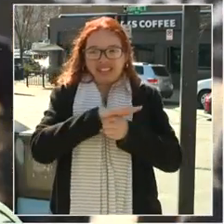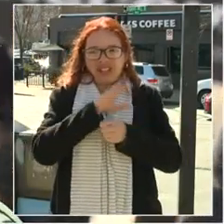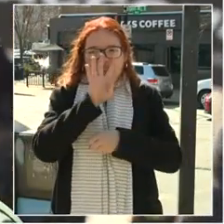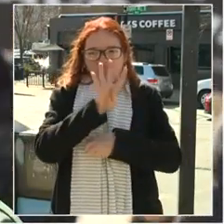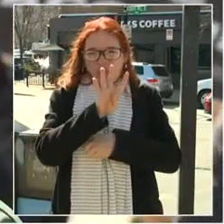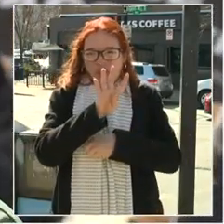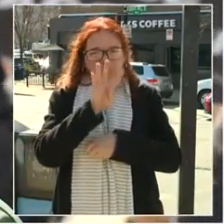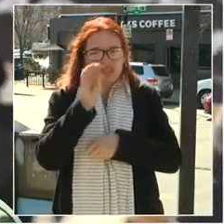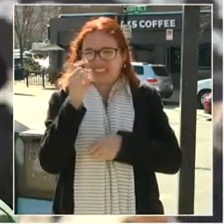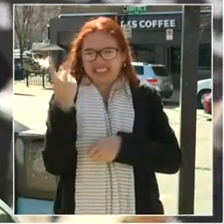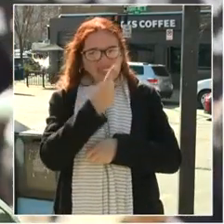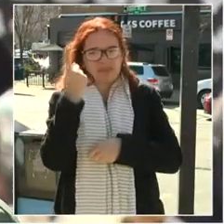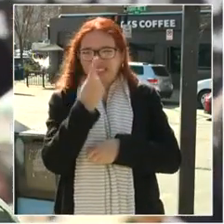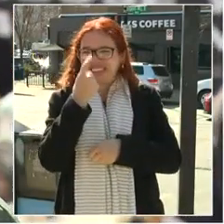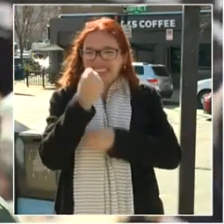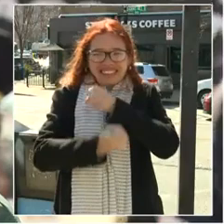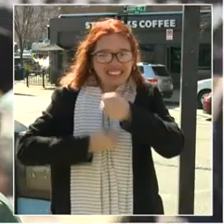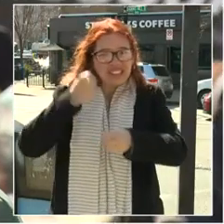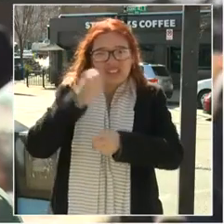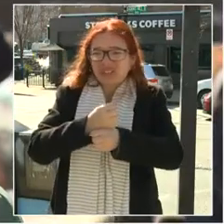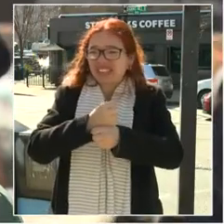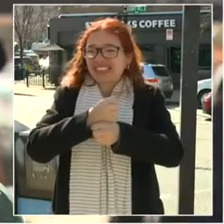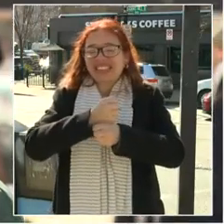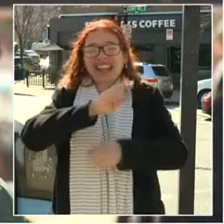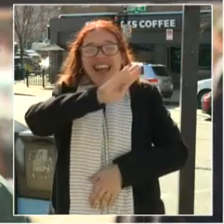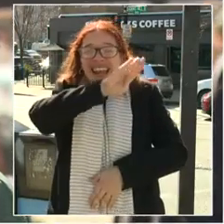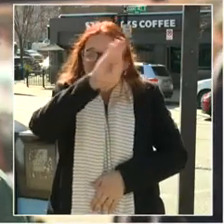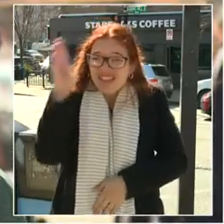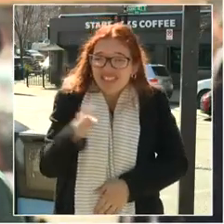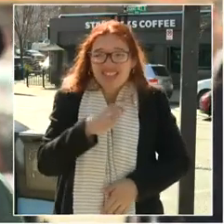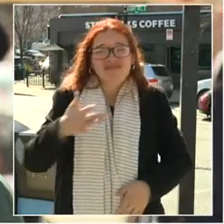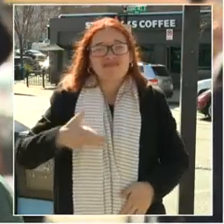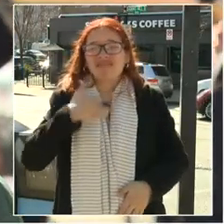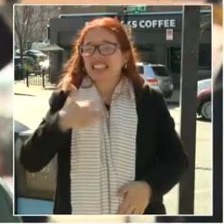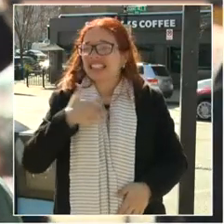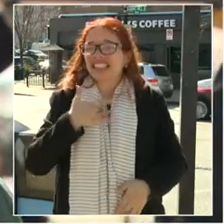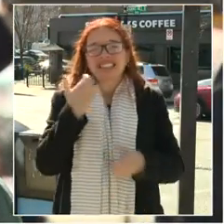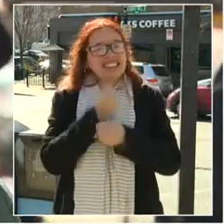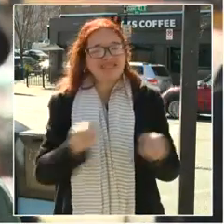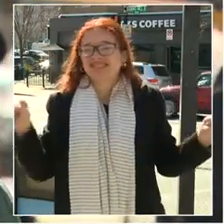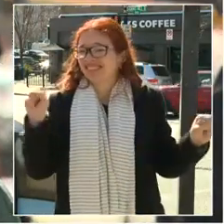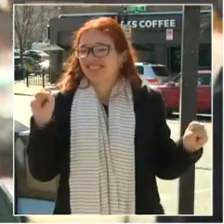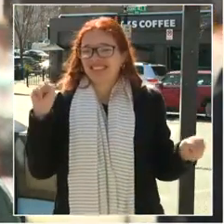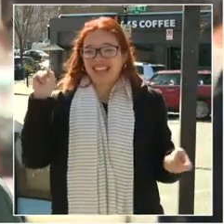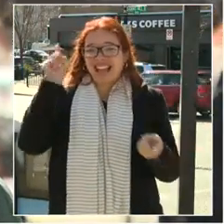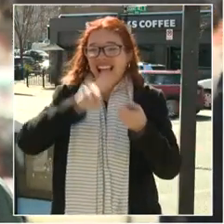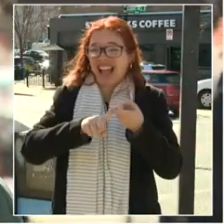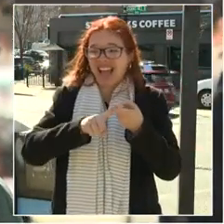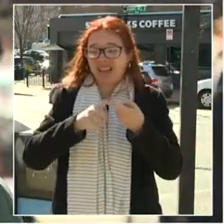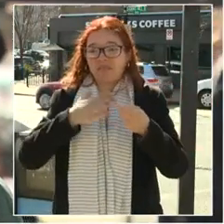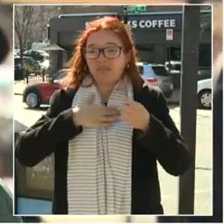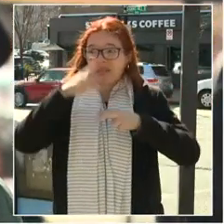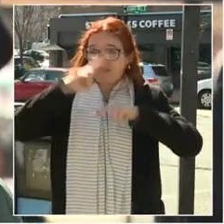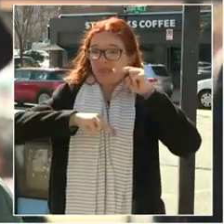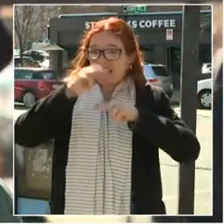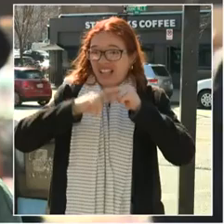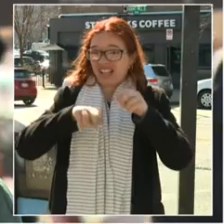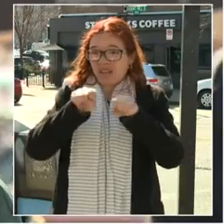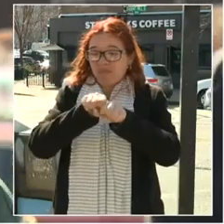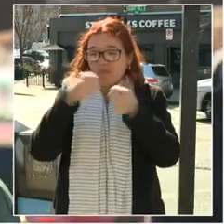years, I have never felt unsafe until my building was broken